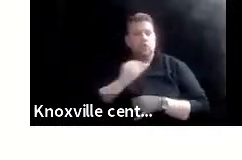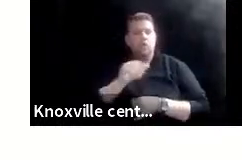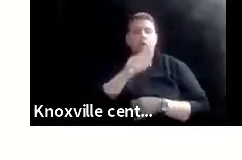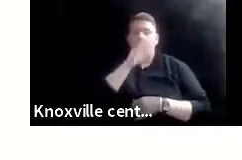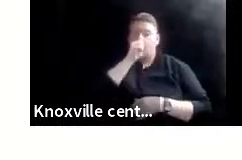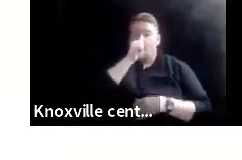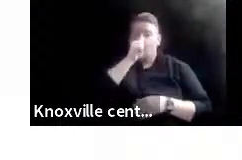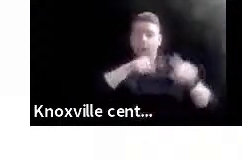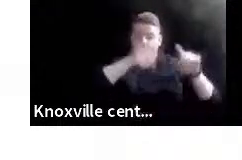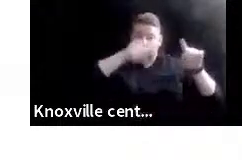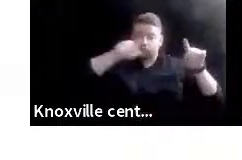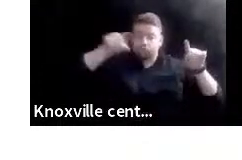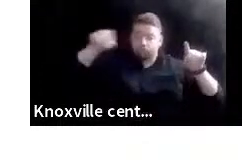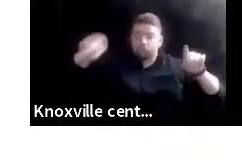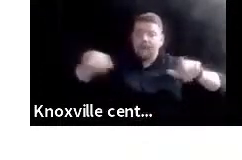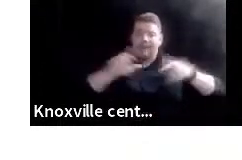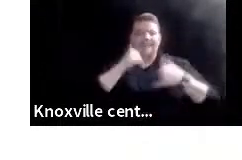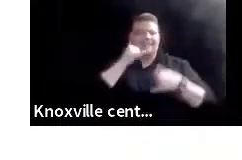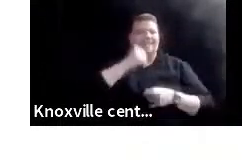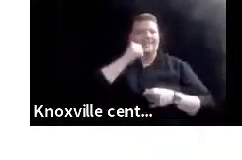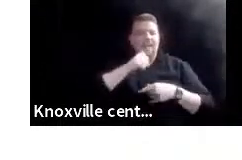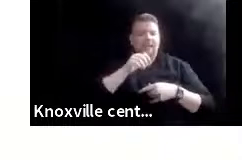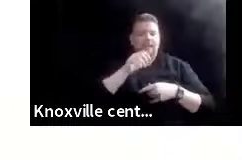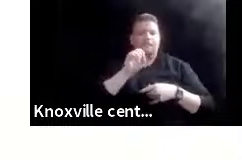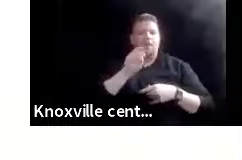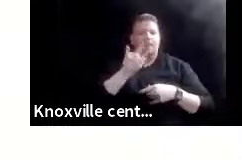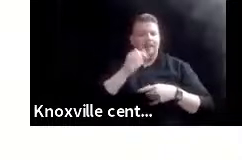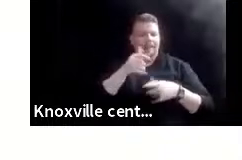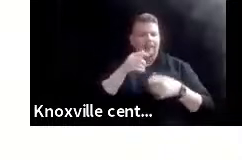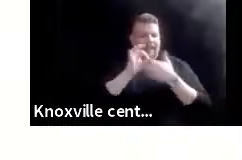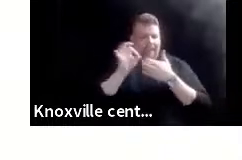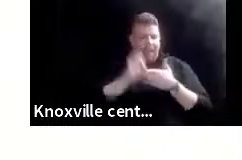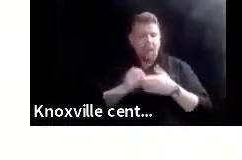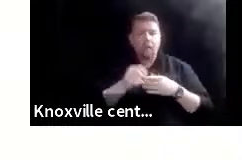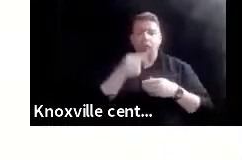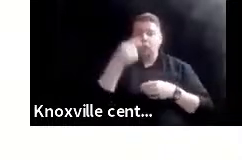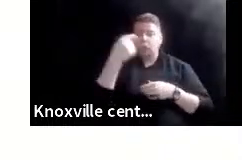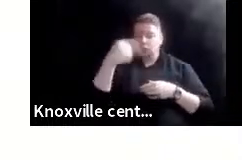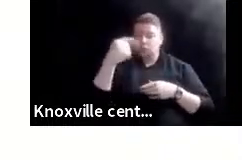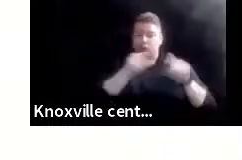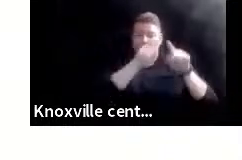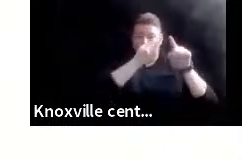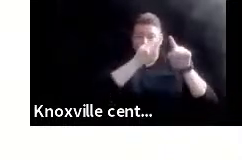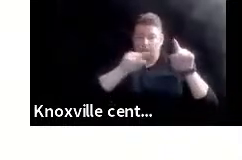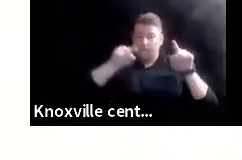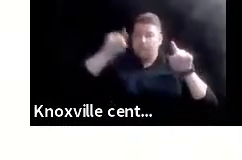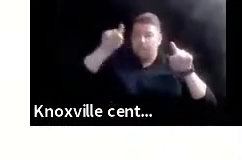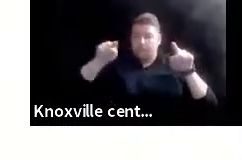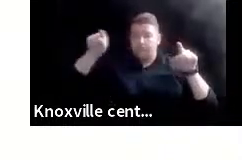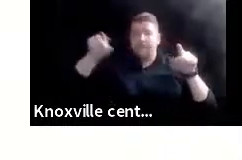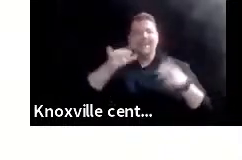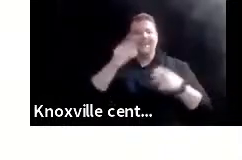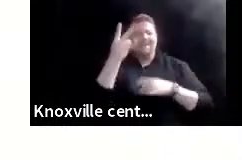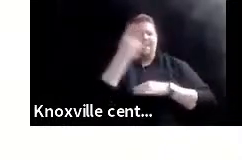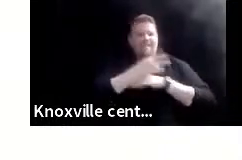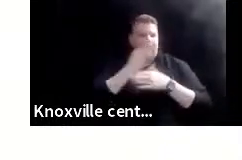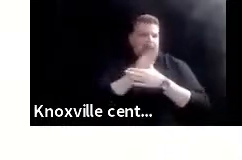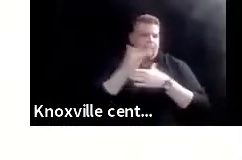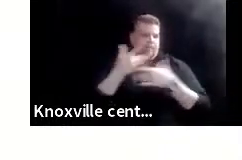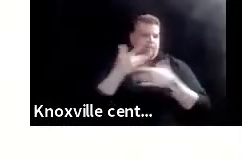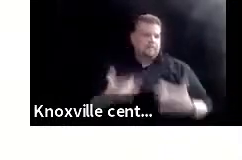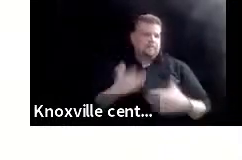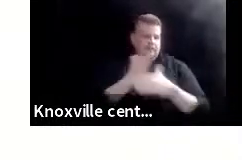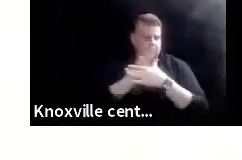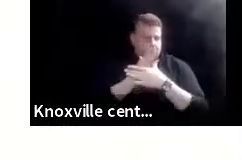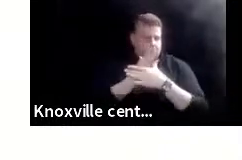the daily mobility number they calculate, and the green dotted line is a 7-day average. What you can